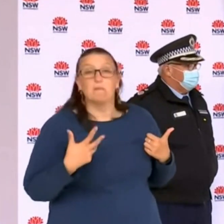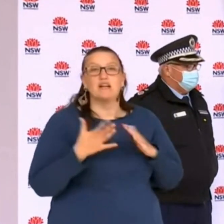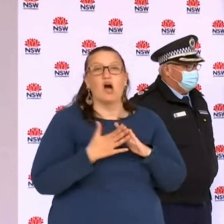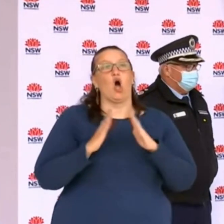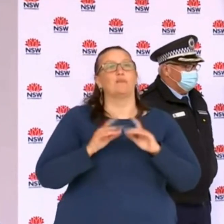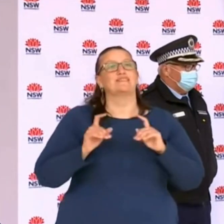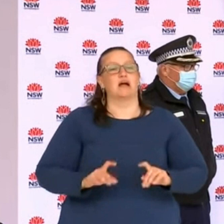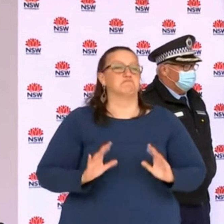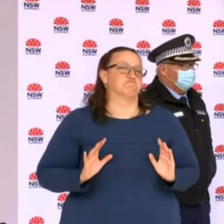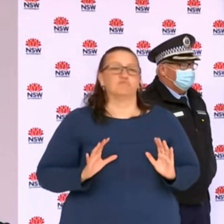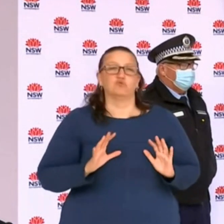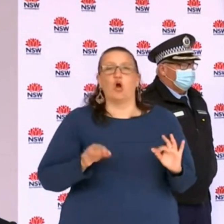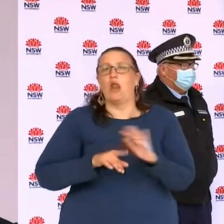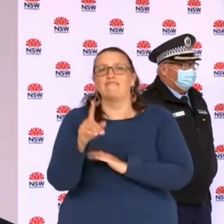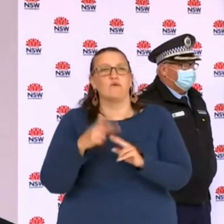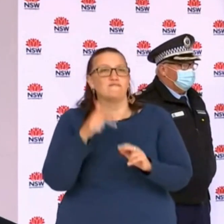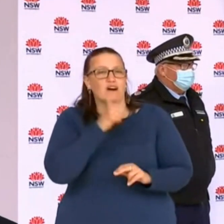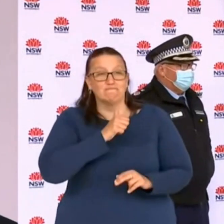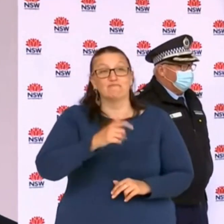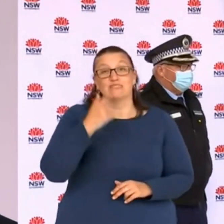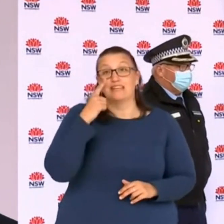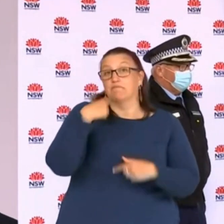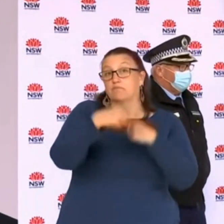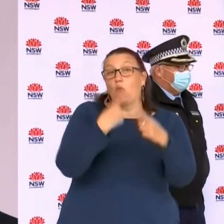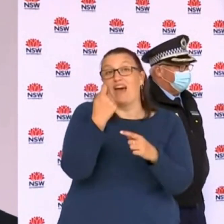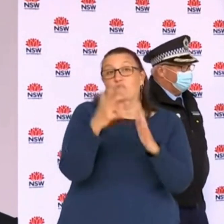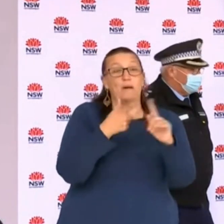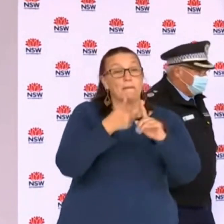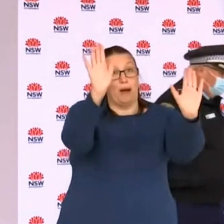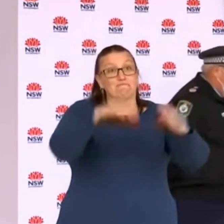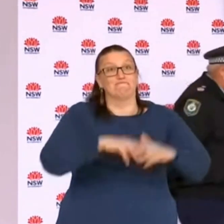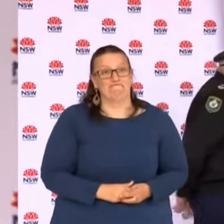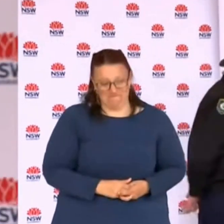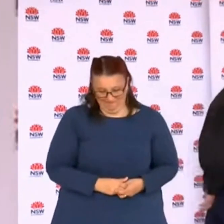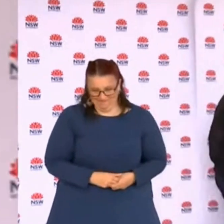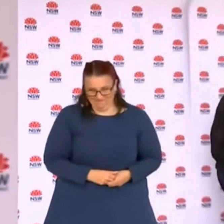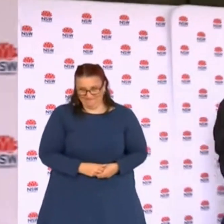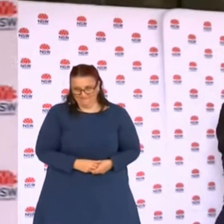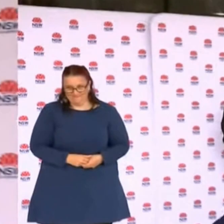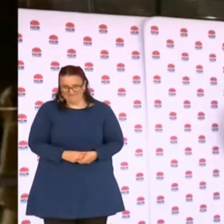please don't do that. Just don't do it. And we'll see how we go over the next week and a half. Thank you.